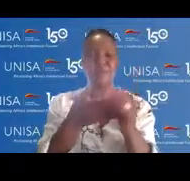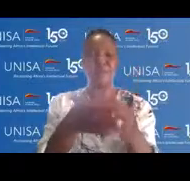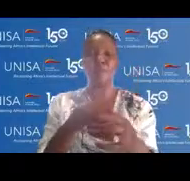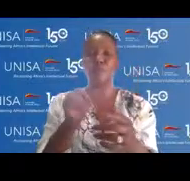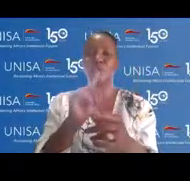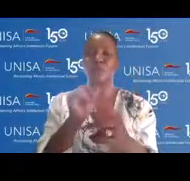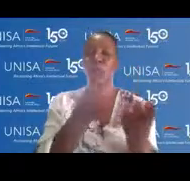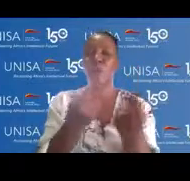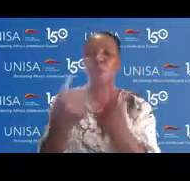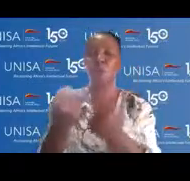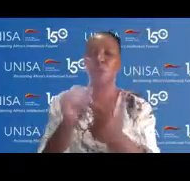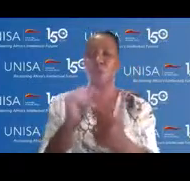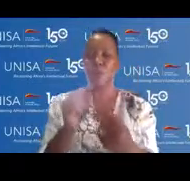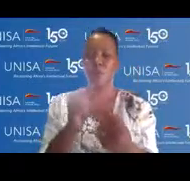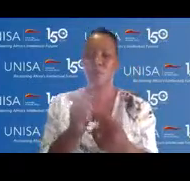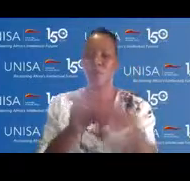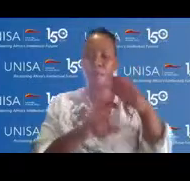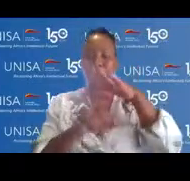I scan it.